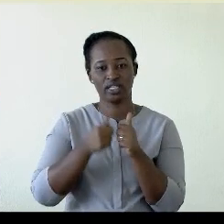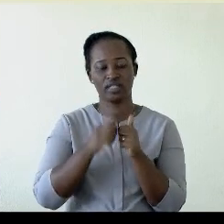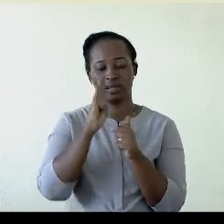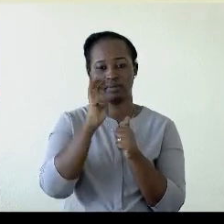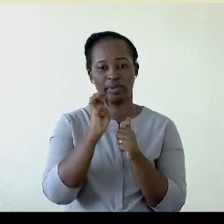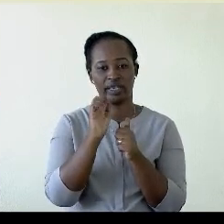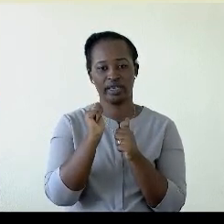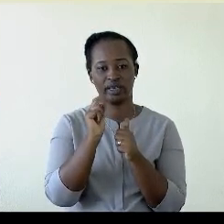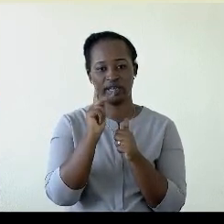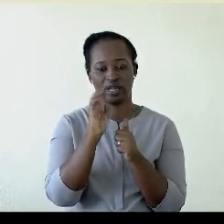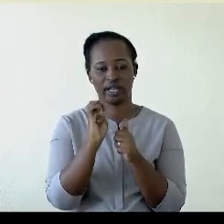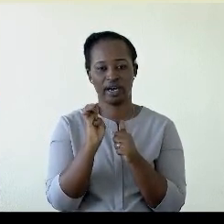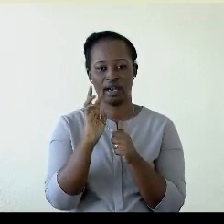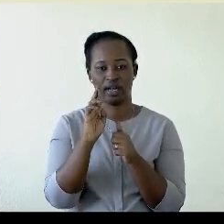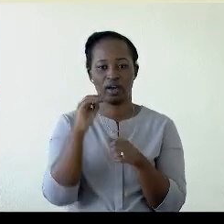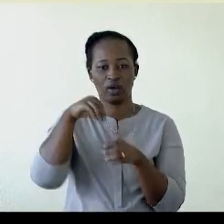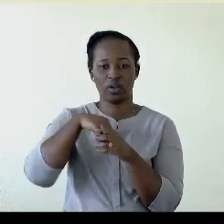contains unsaturated solution?